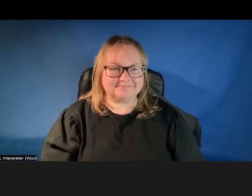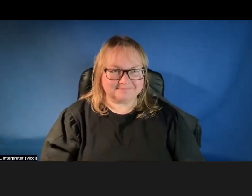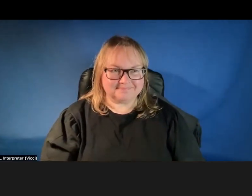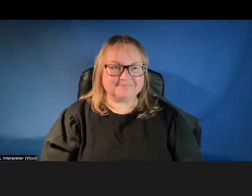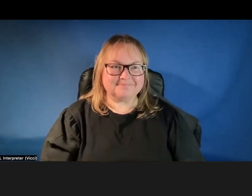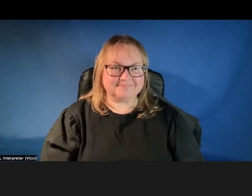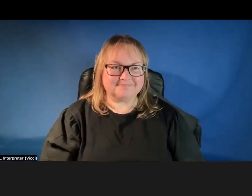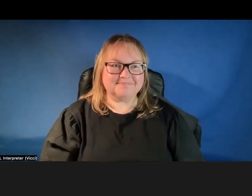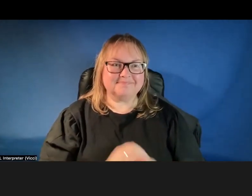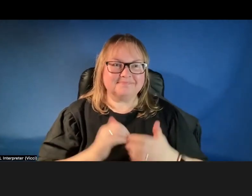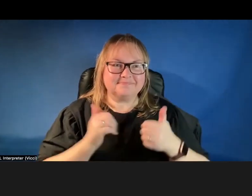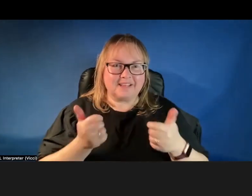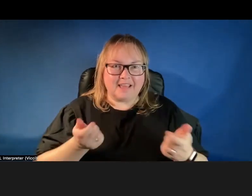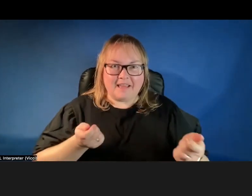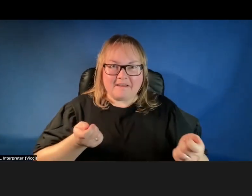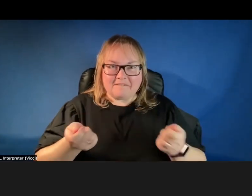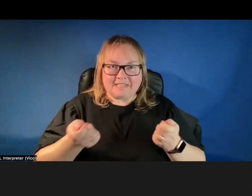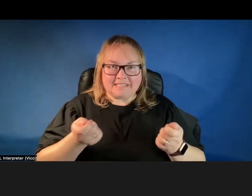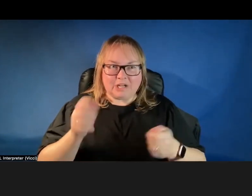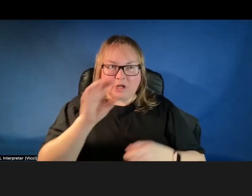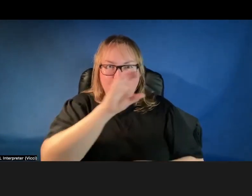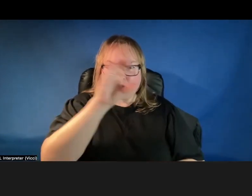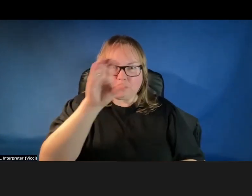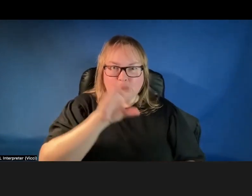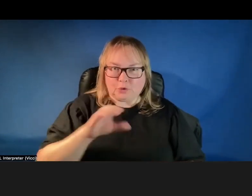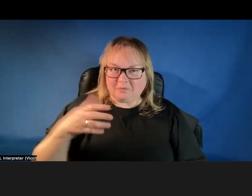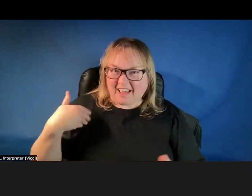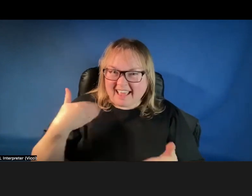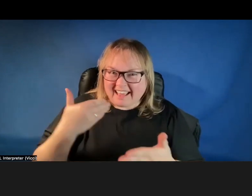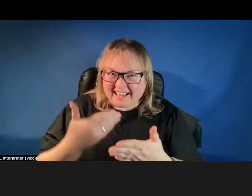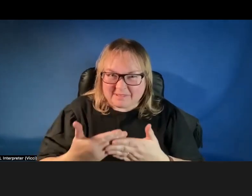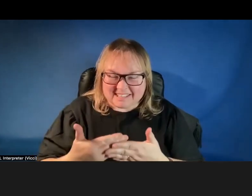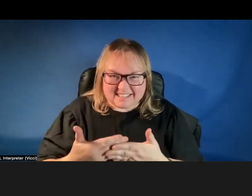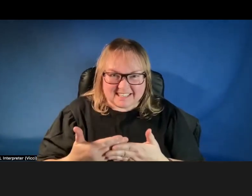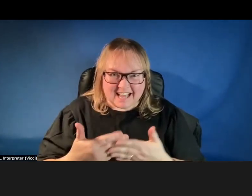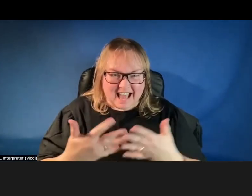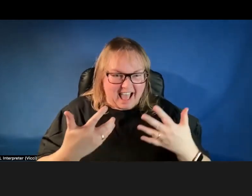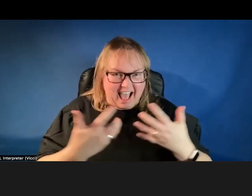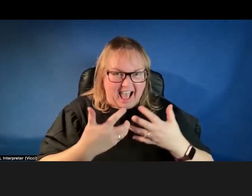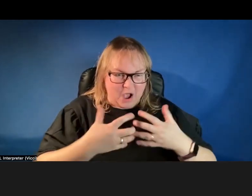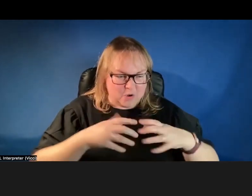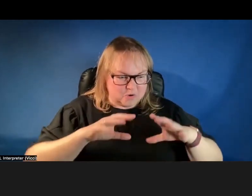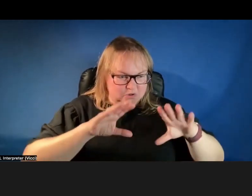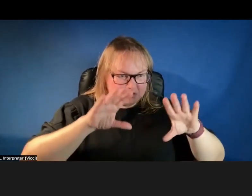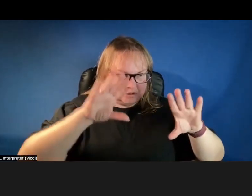Been facilitating on Zoom for so long and still can't find the stop share button.